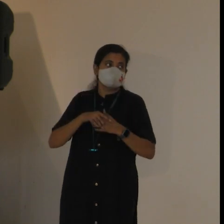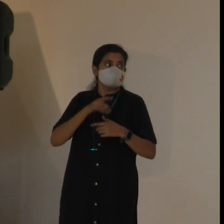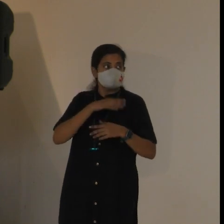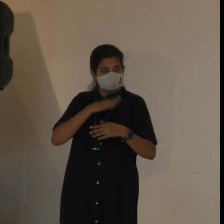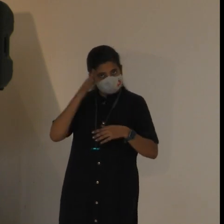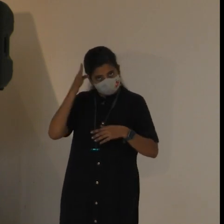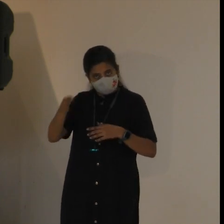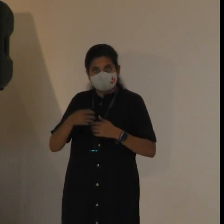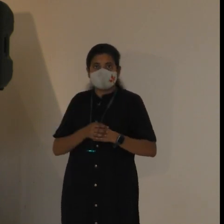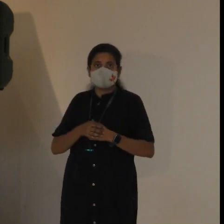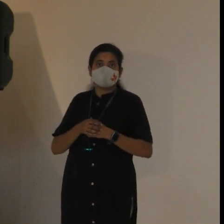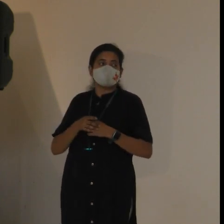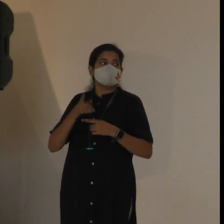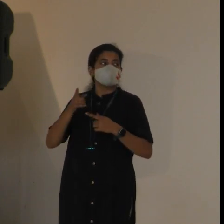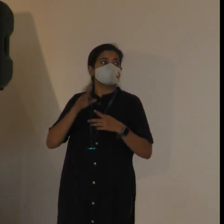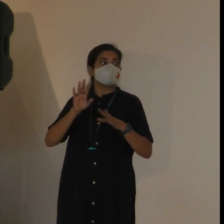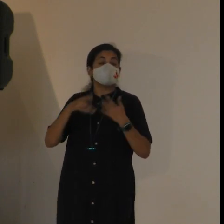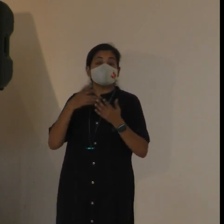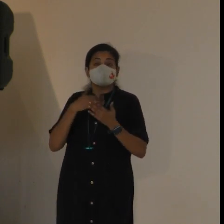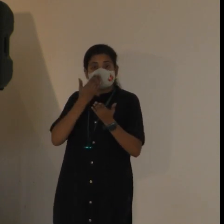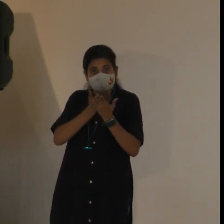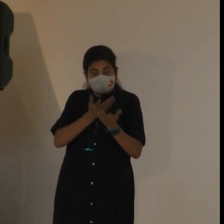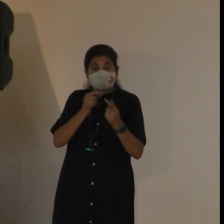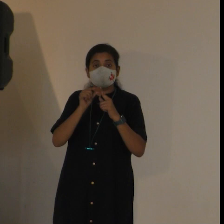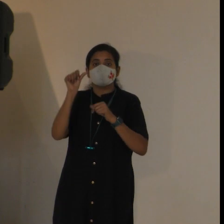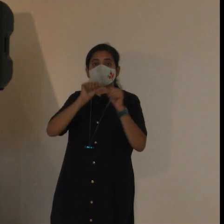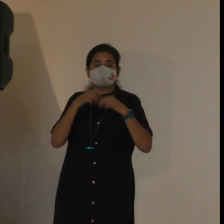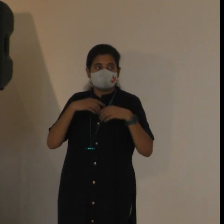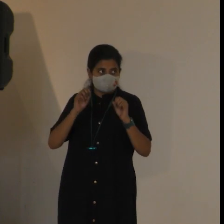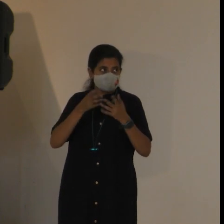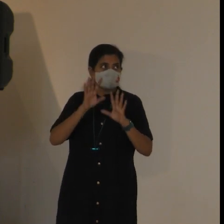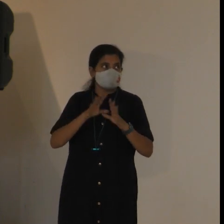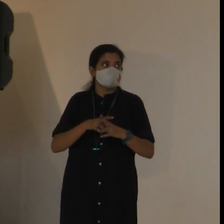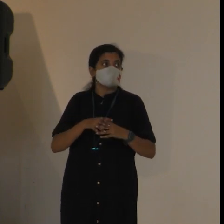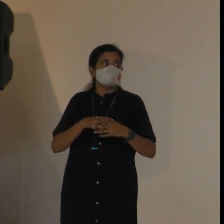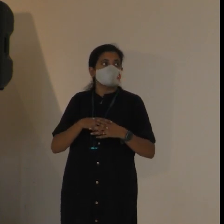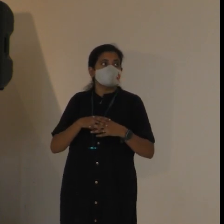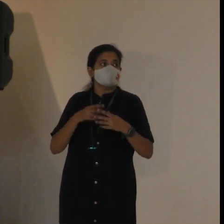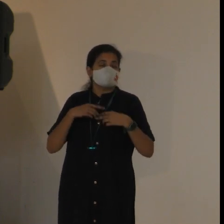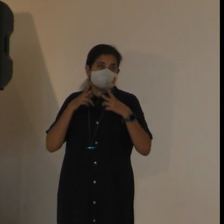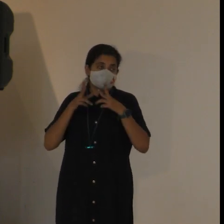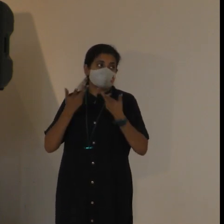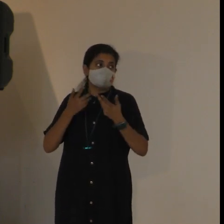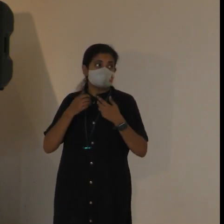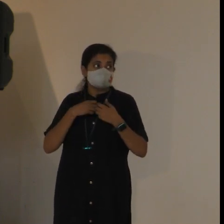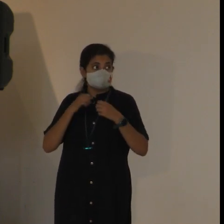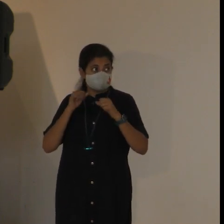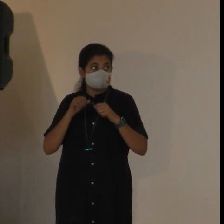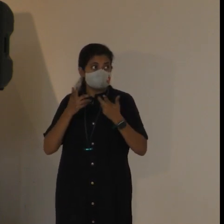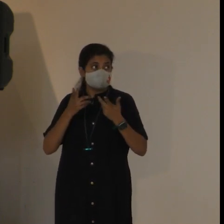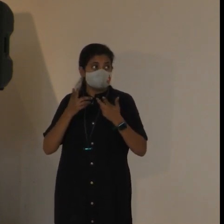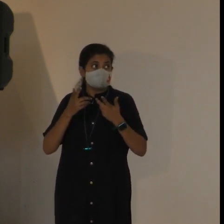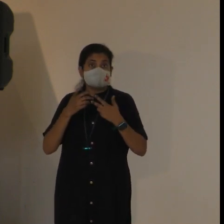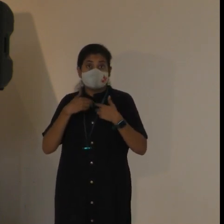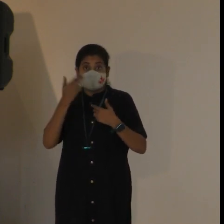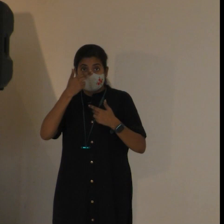came across the application for the project. And then he called me up and he was like, do you want to work on this? And then I said, I'm not